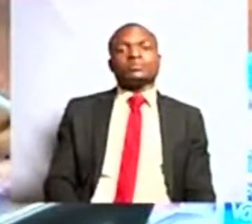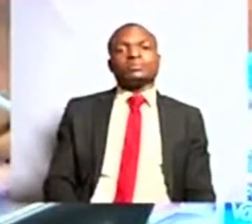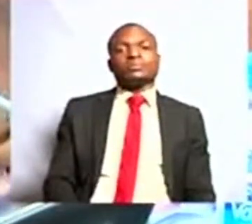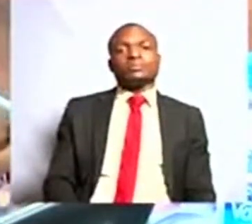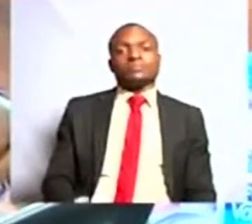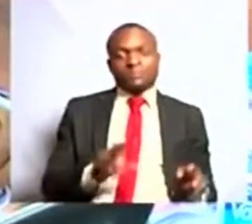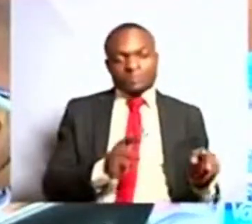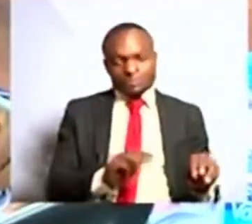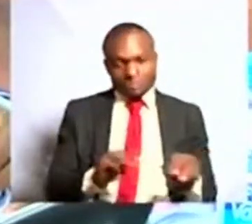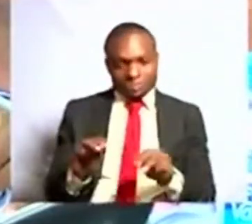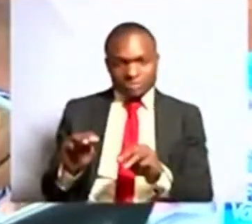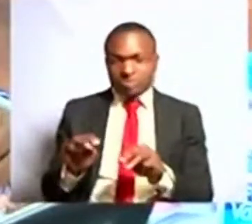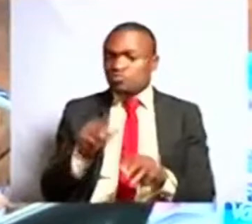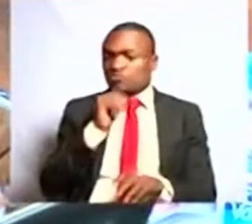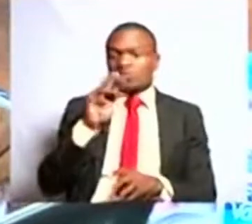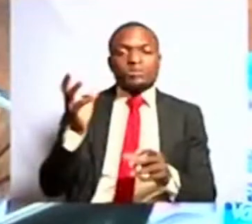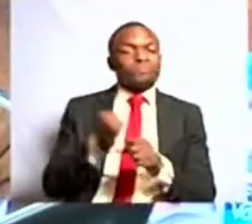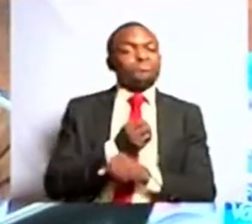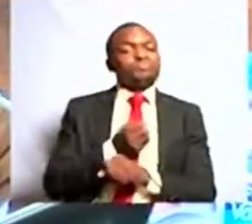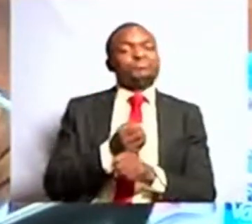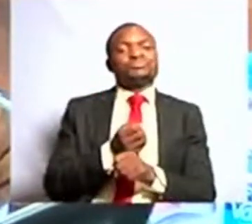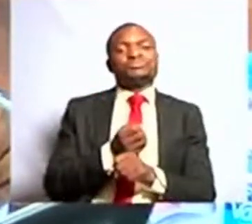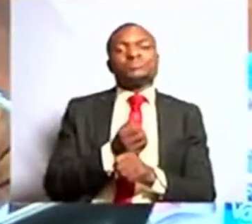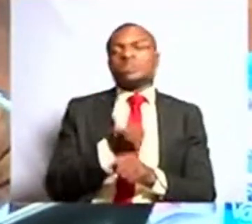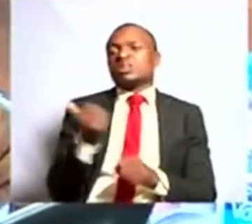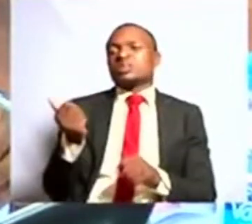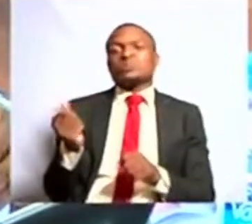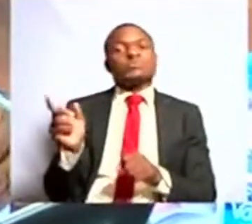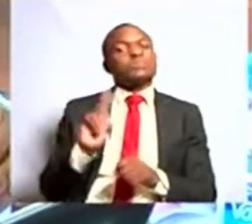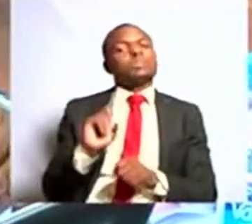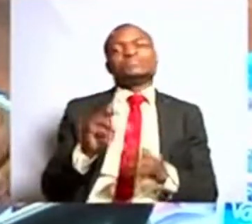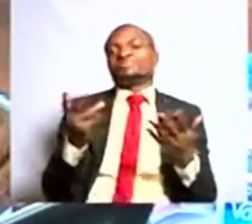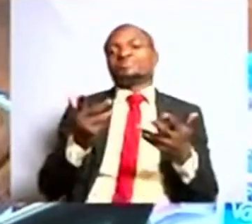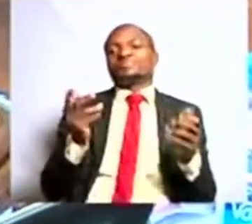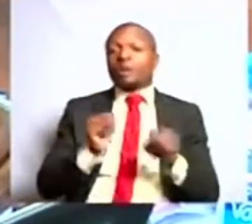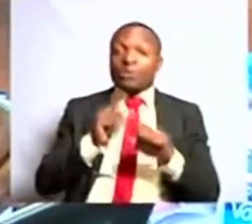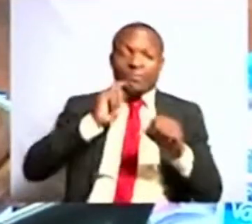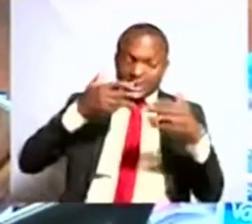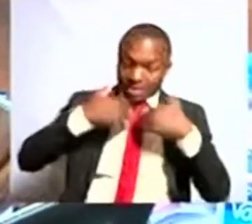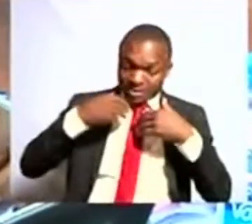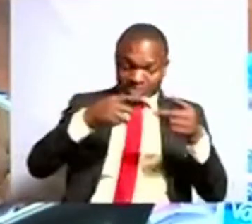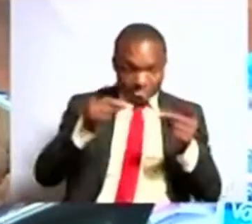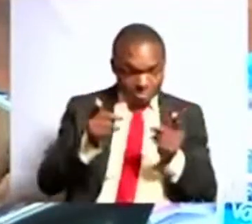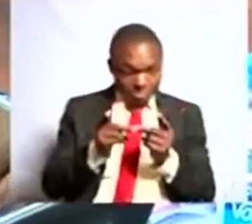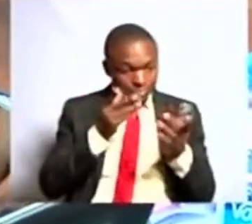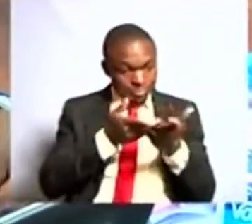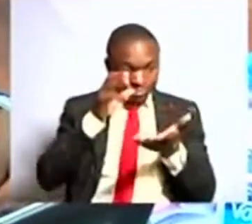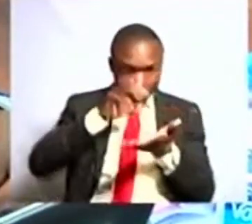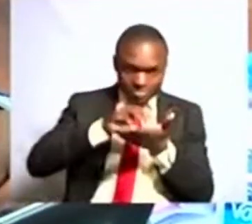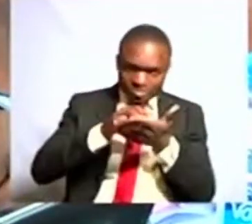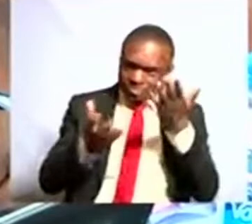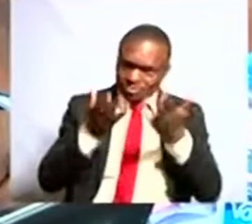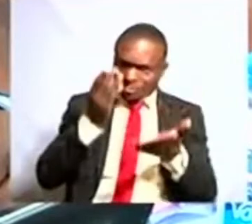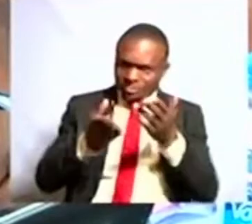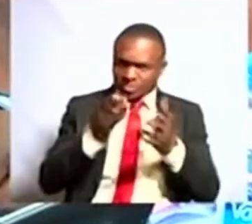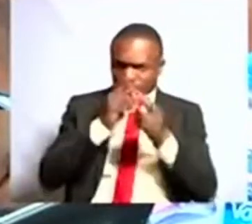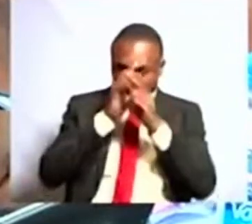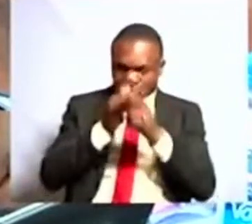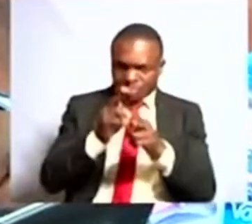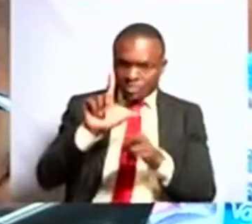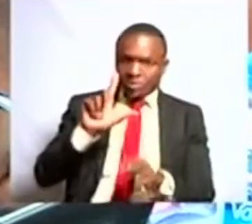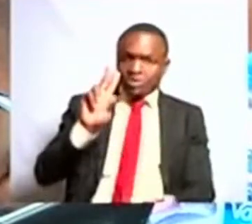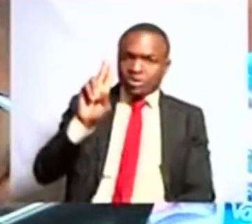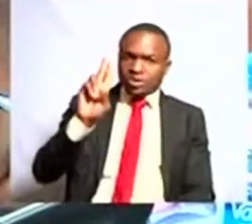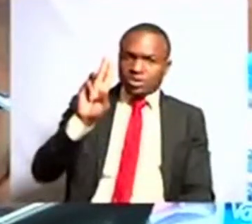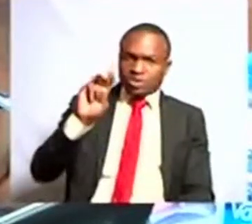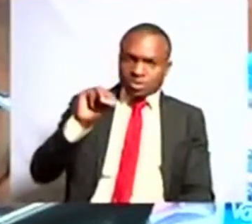Let's proceed. We are not getting anywhere. I think we should have a position on this matter. Maybe Honorable Mai, one